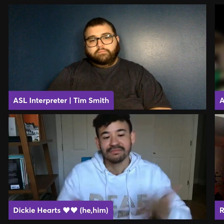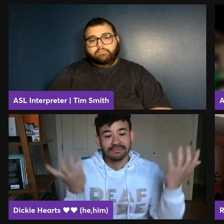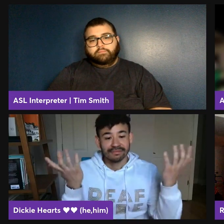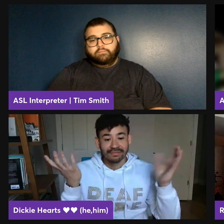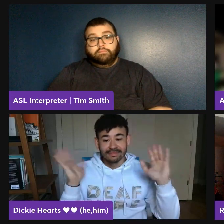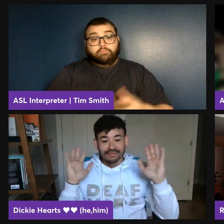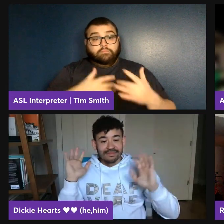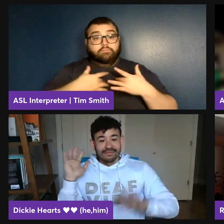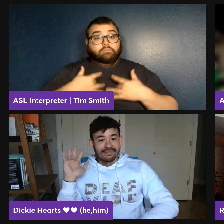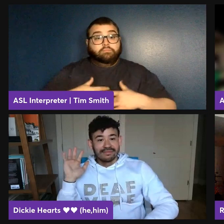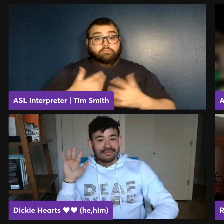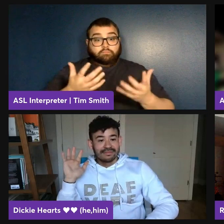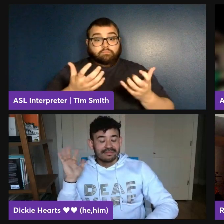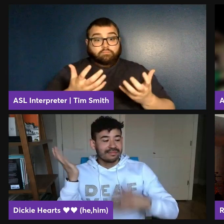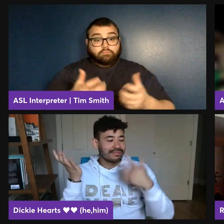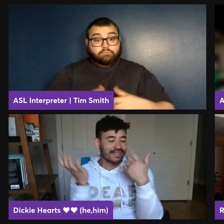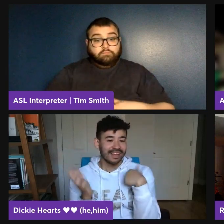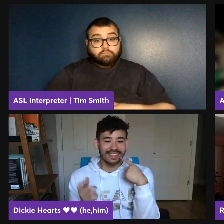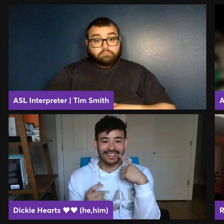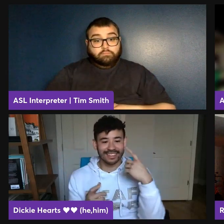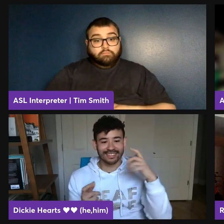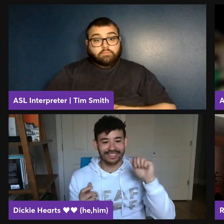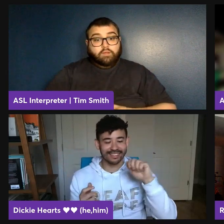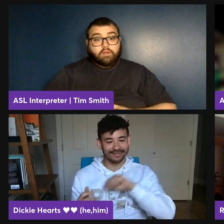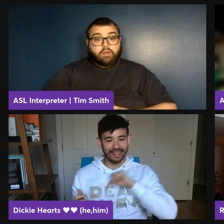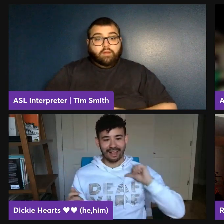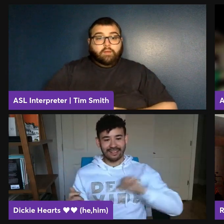Dickie, do you want to go or do you want me to go?